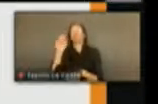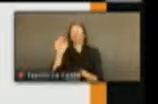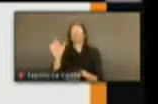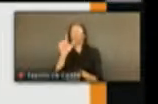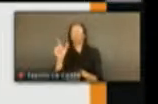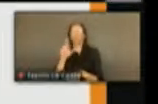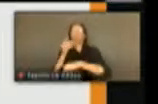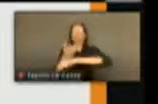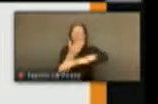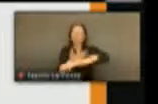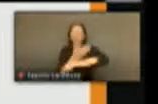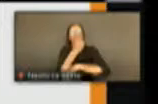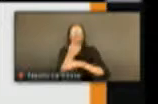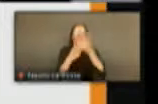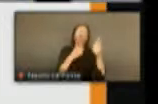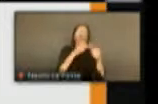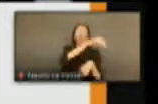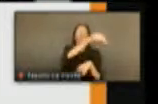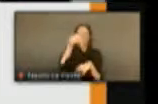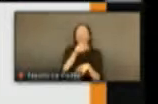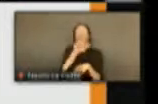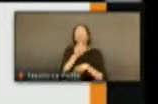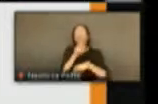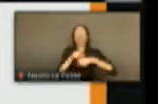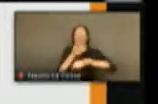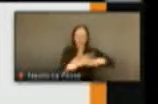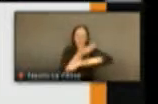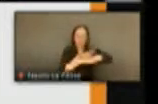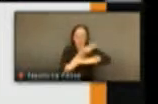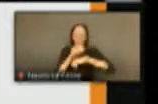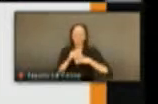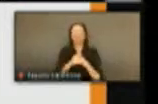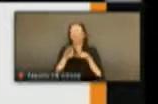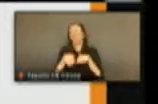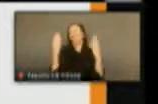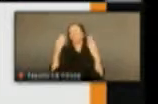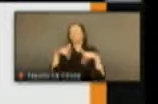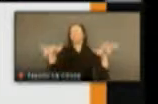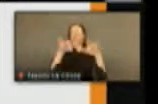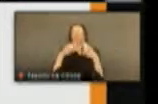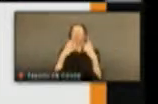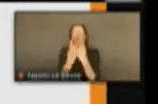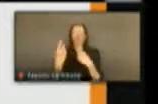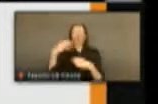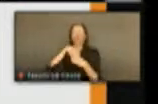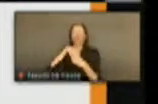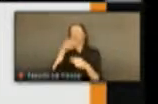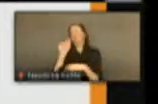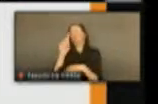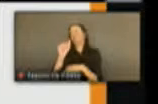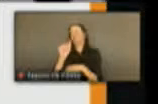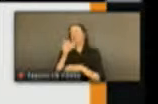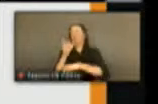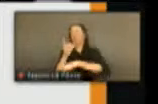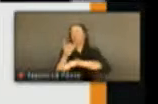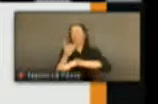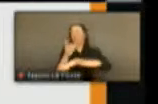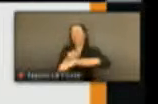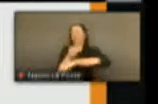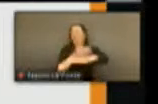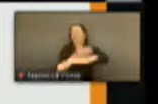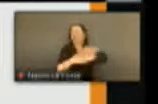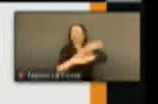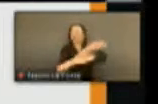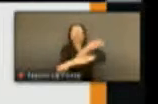in the Park and Recreation and Open Spaces Department includes ADA improvements to access parks, refurbishment